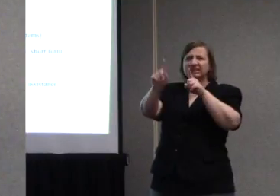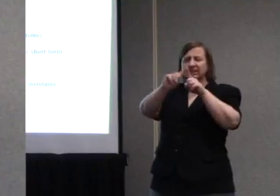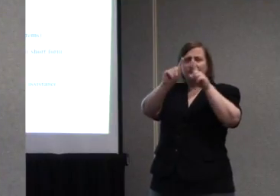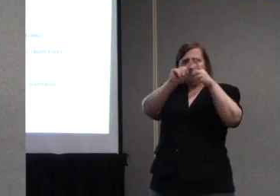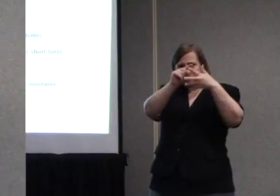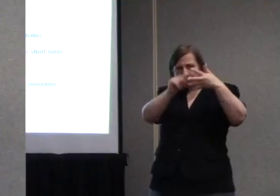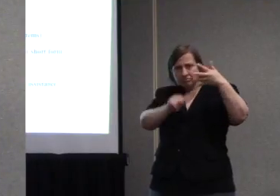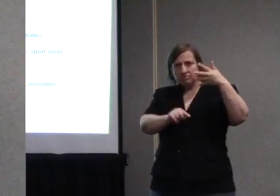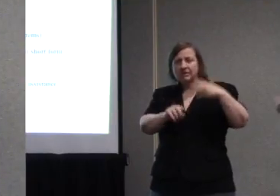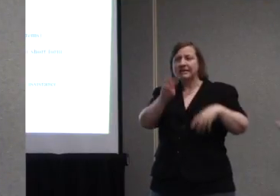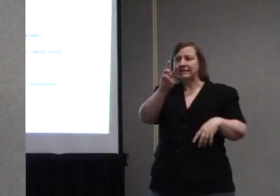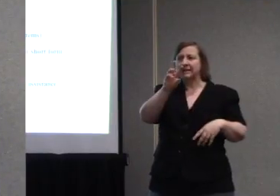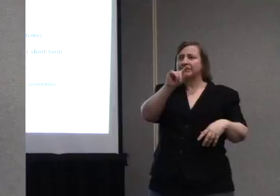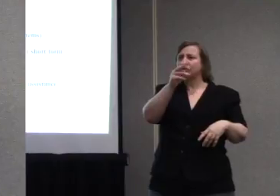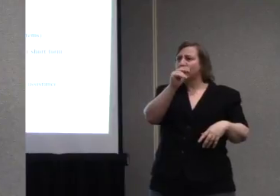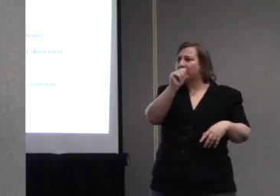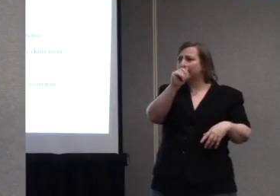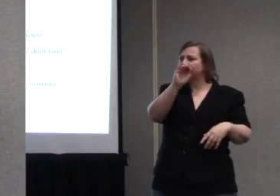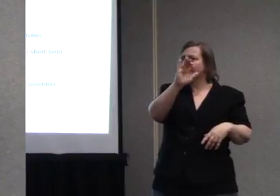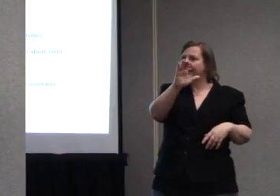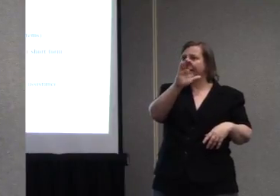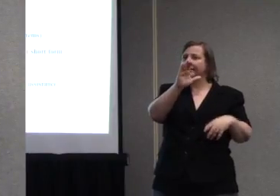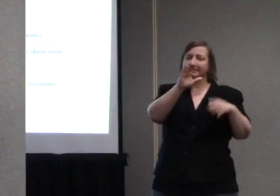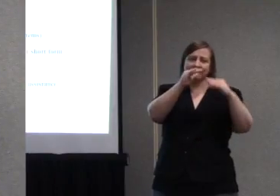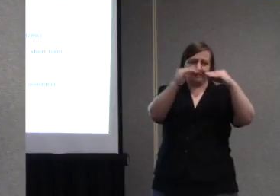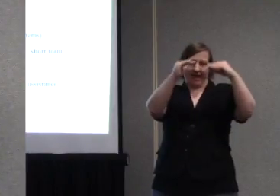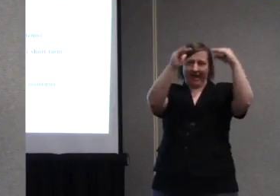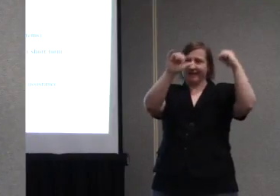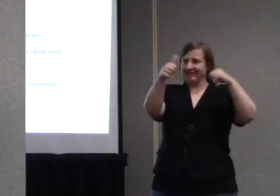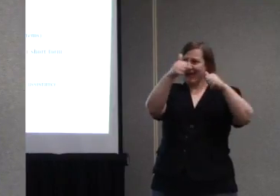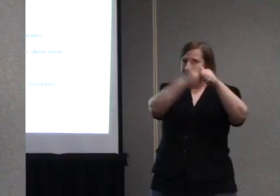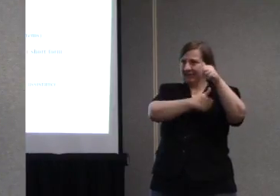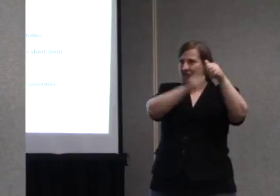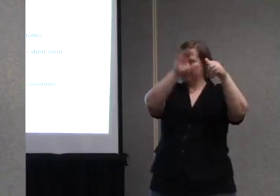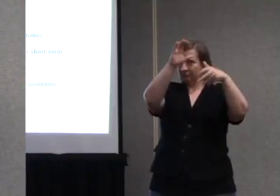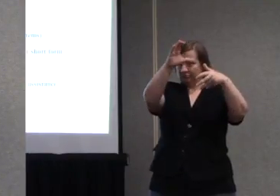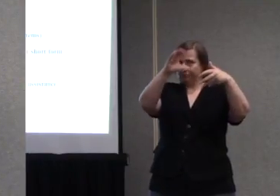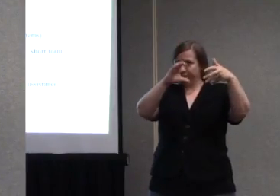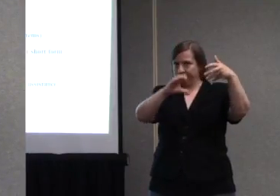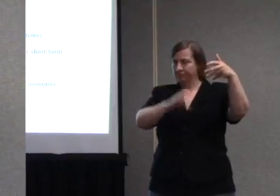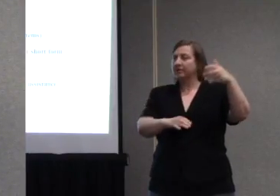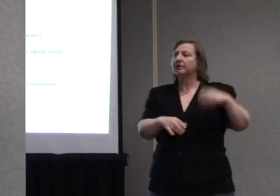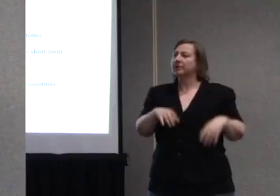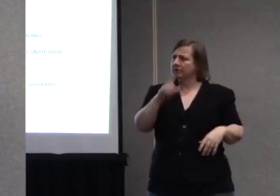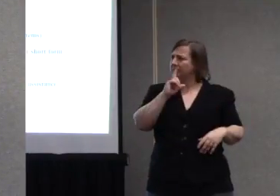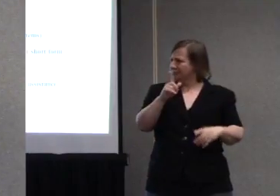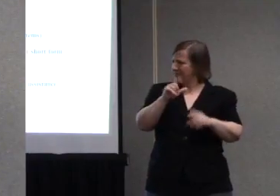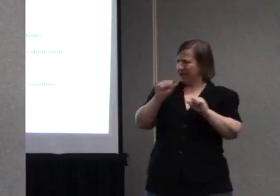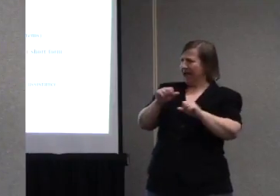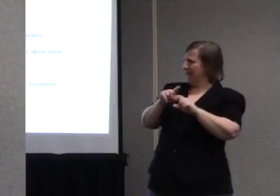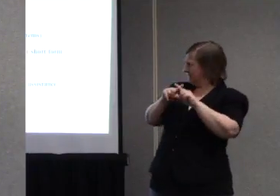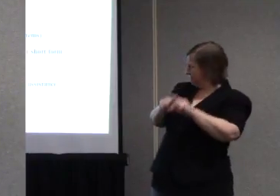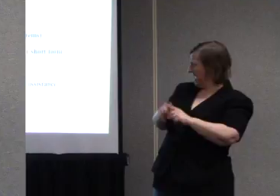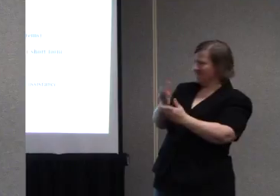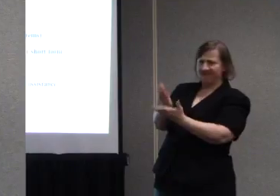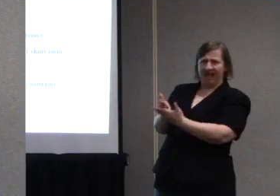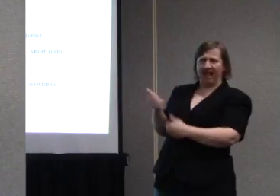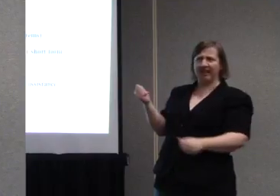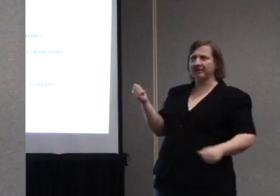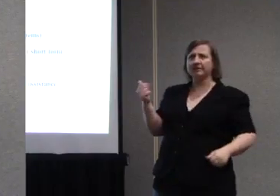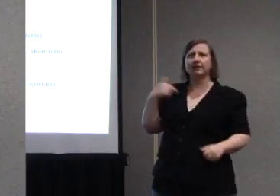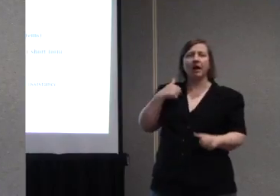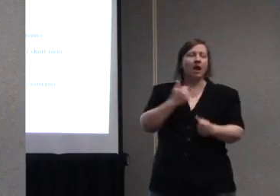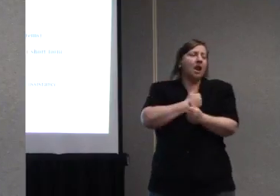60 items. There's the RACIC scales, 10 items per scale. It is both a reliable and valid